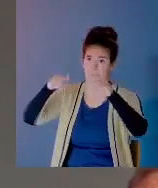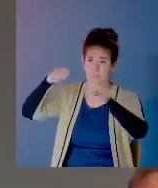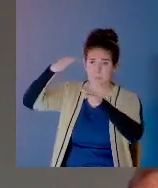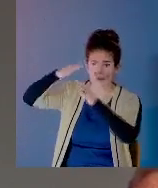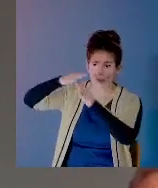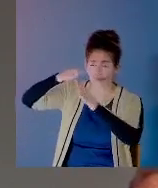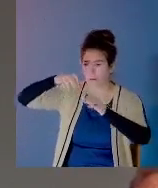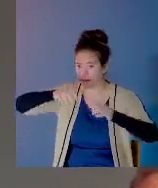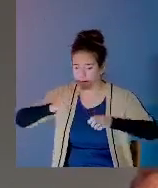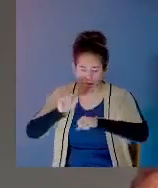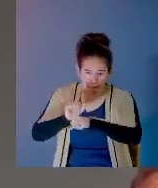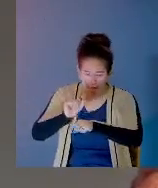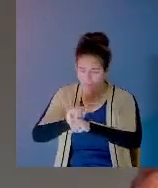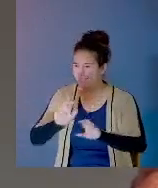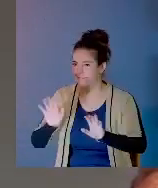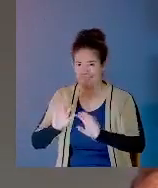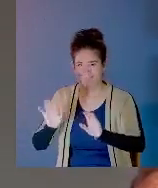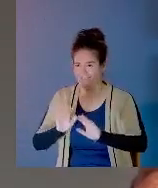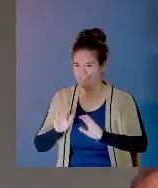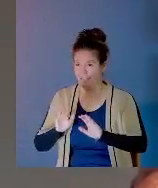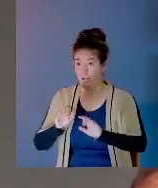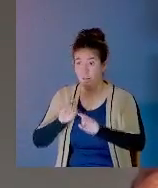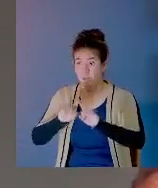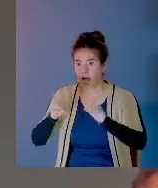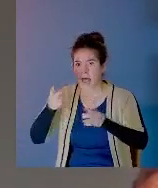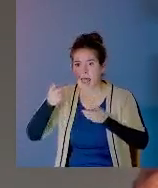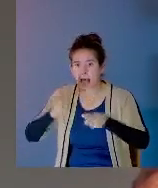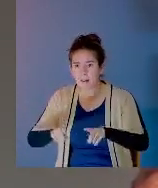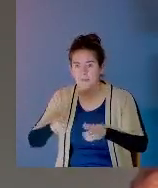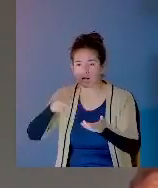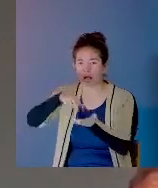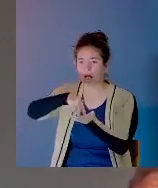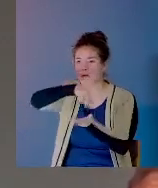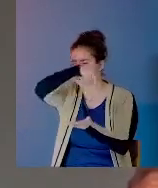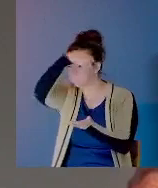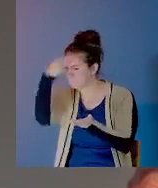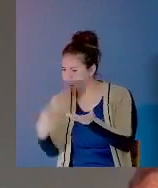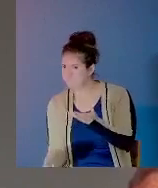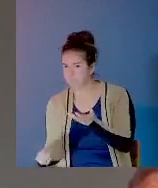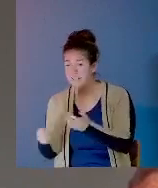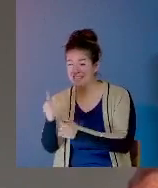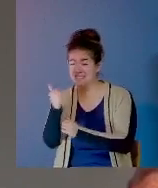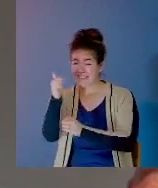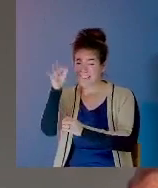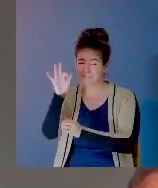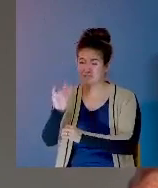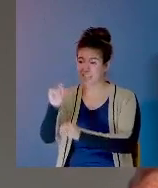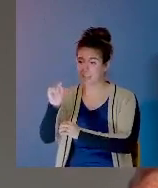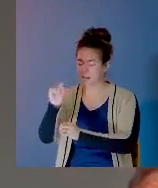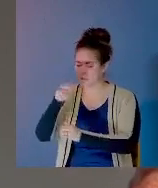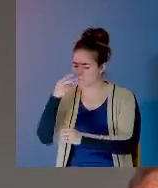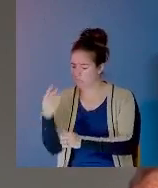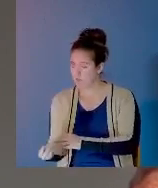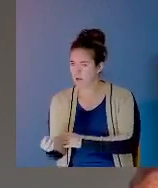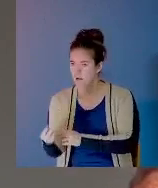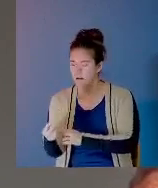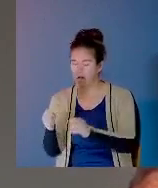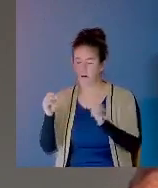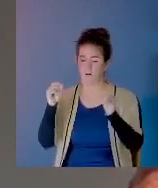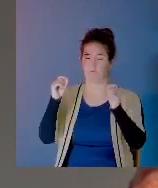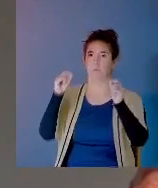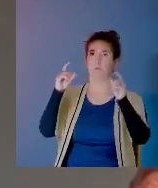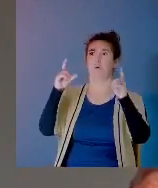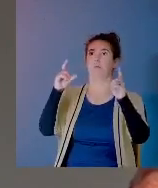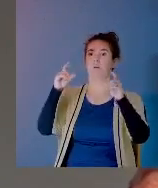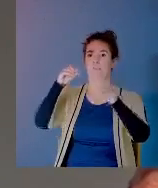and I landed 10 foot down on rock work, okay? And I woke up in the ambulance. All right, I do that a